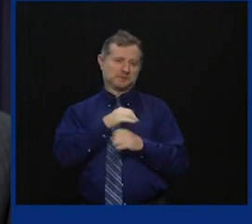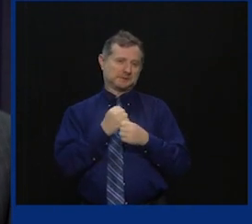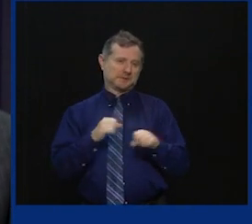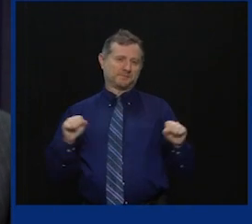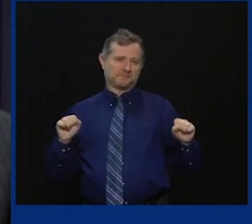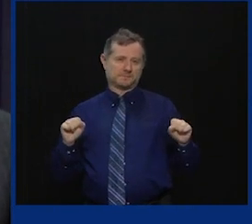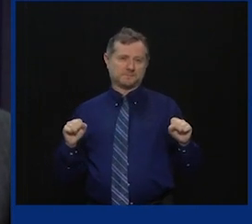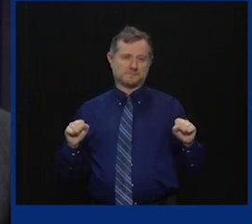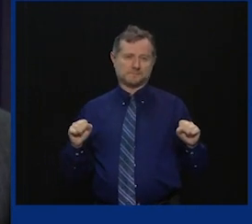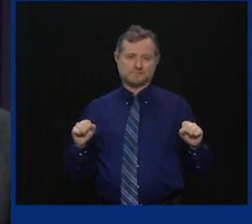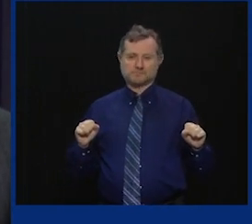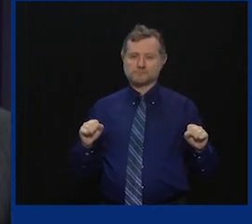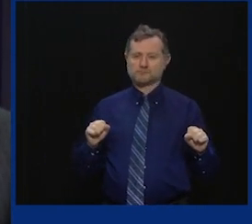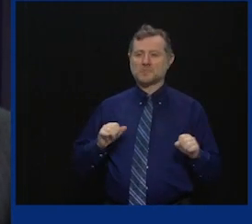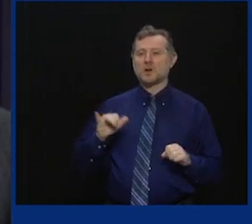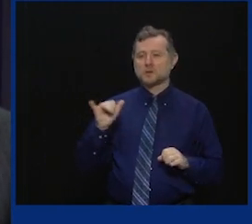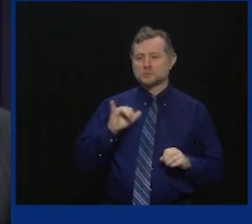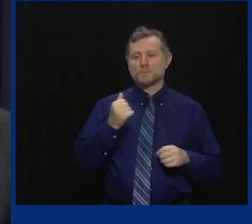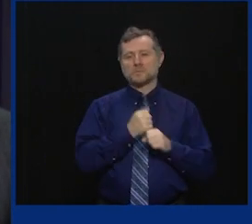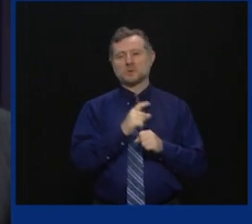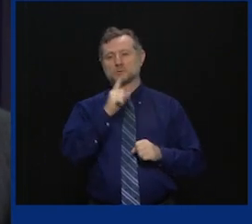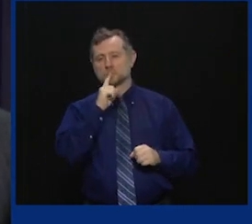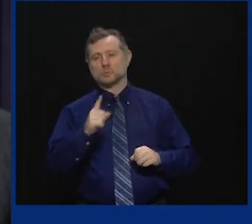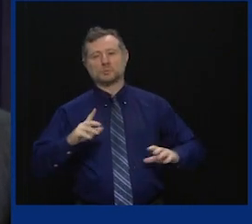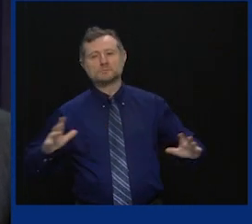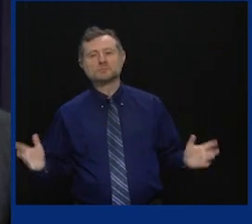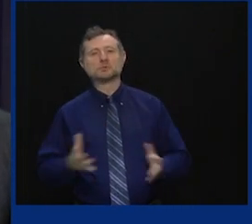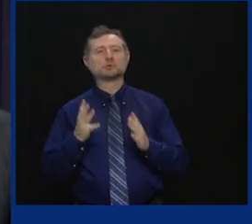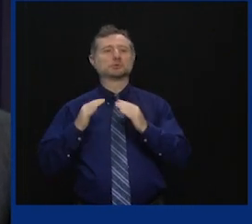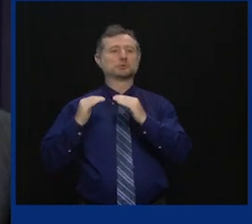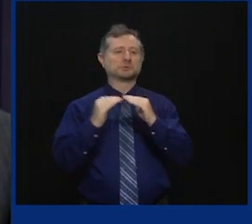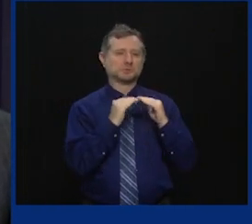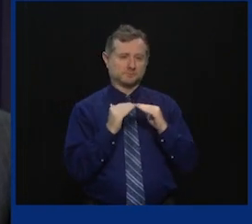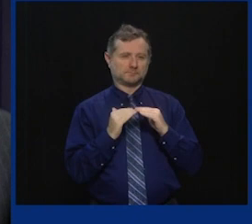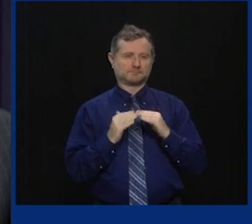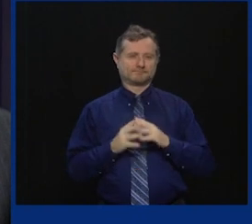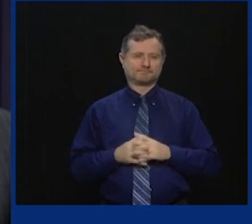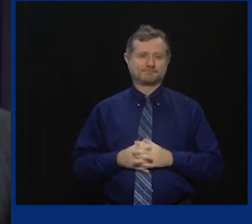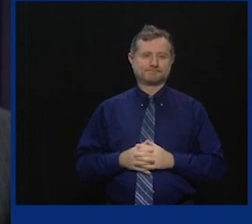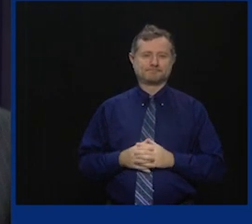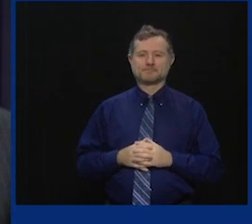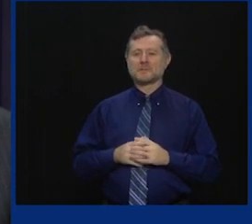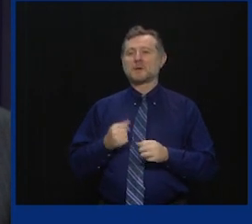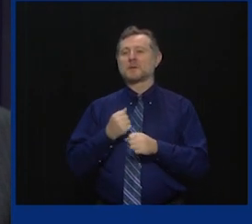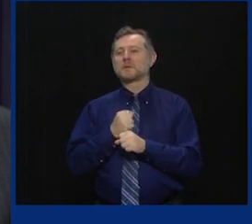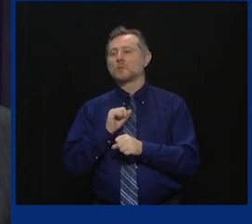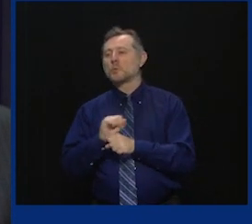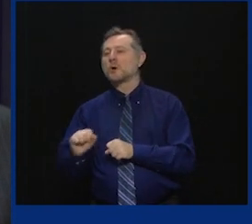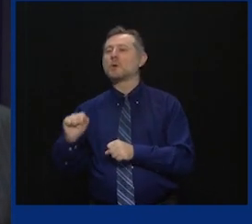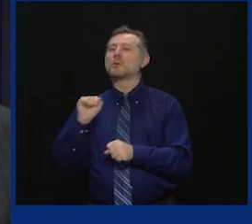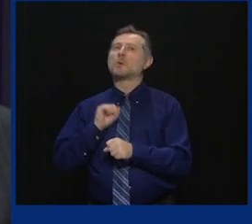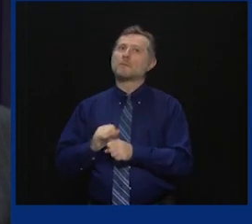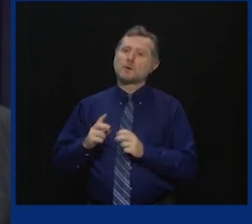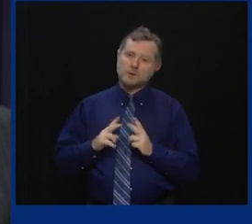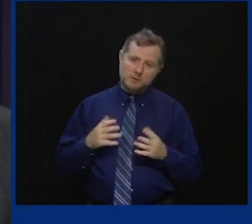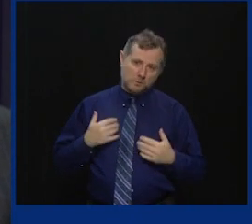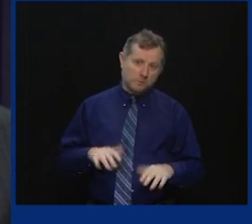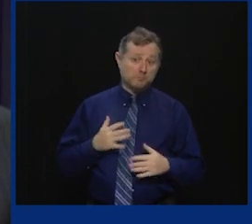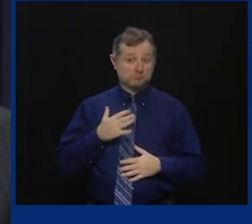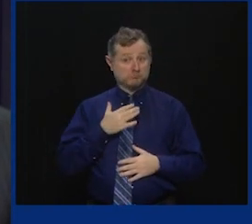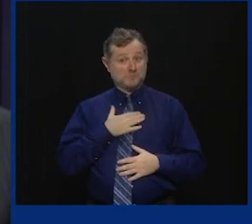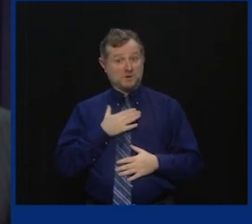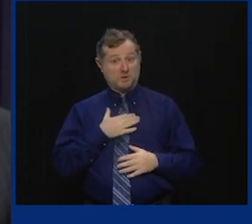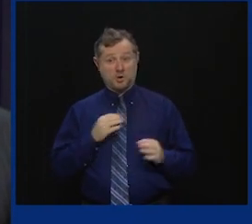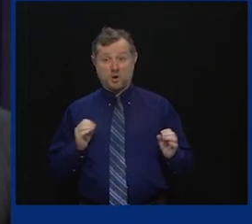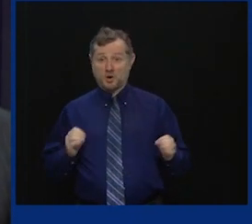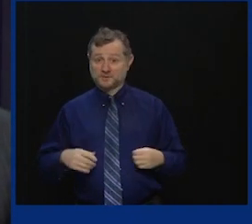to make sure that we promote justice. We work very hard to make sure that in my office that we're